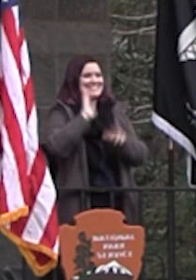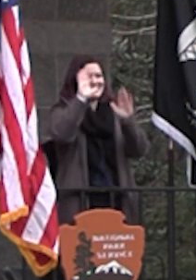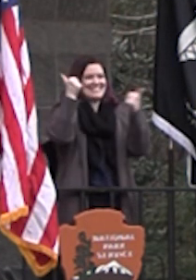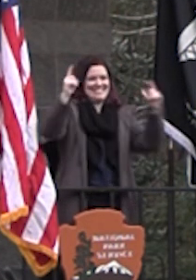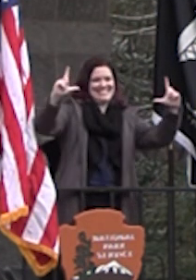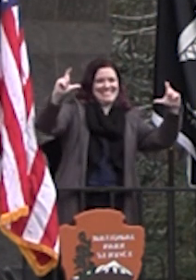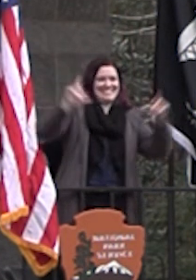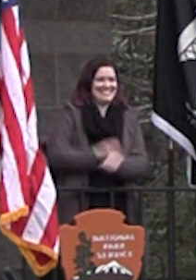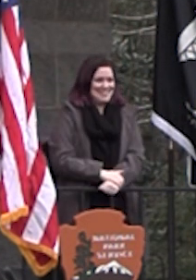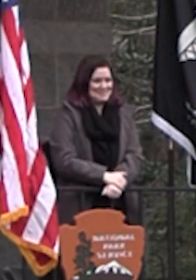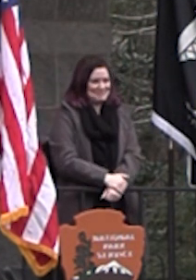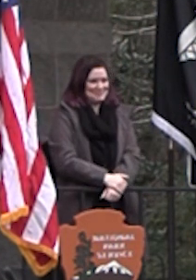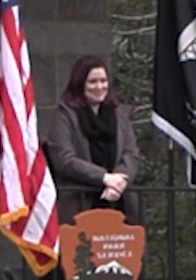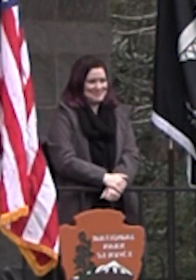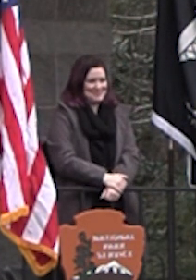smile.